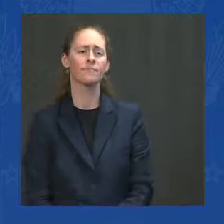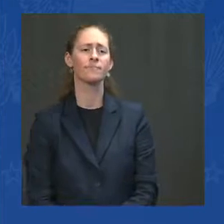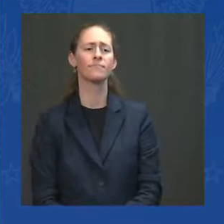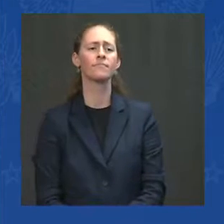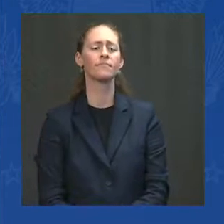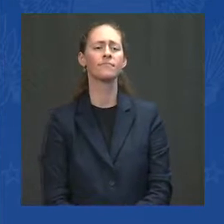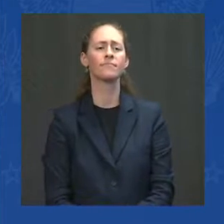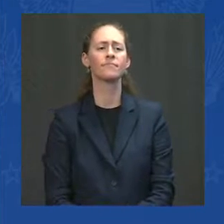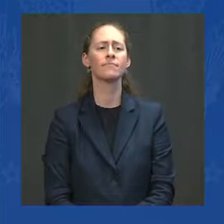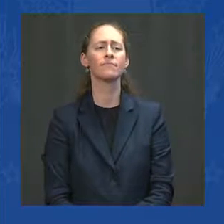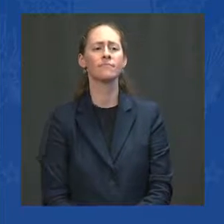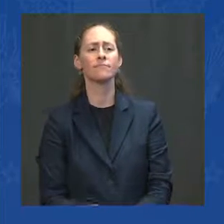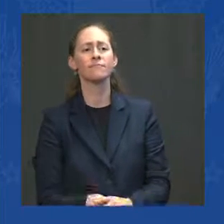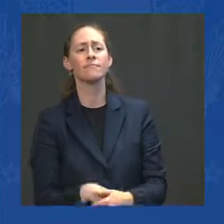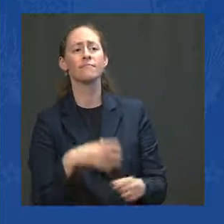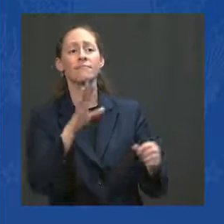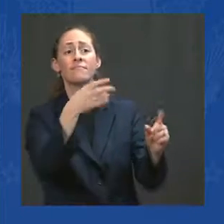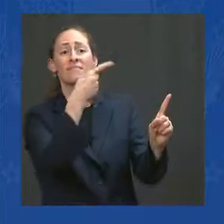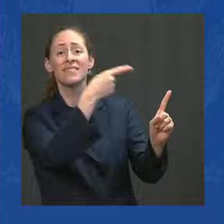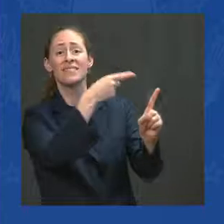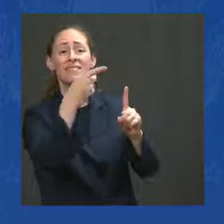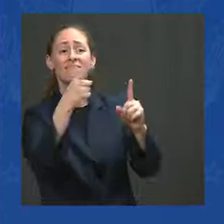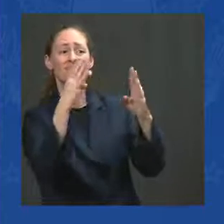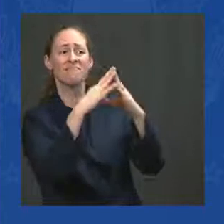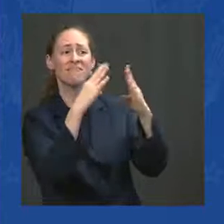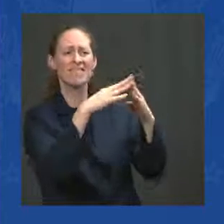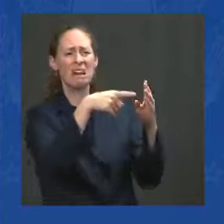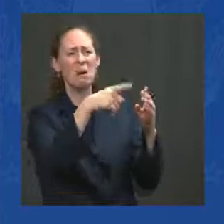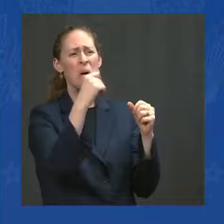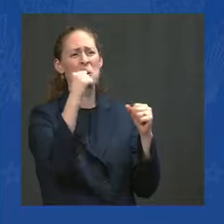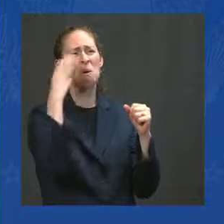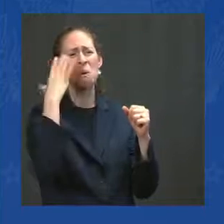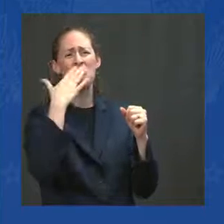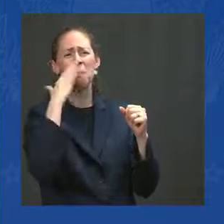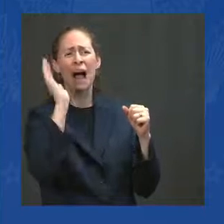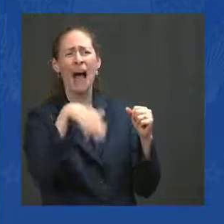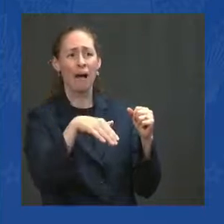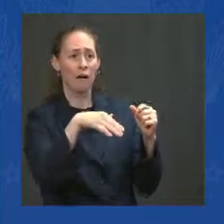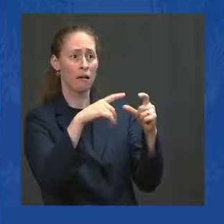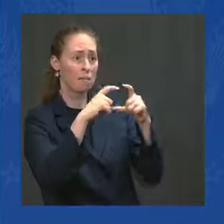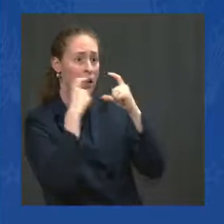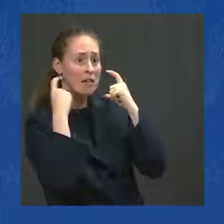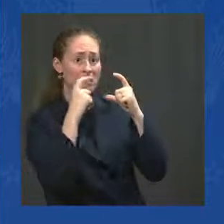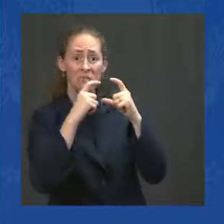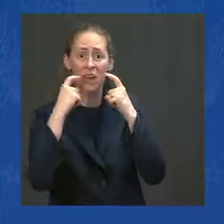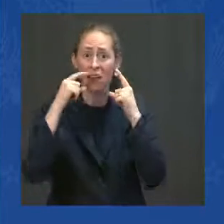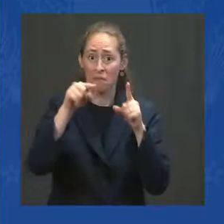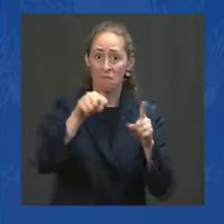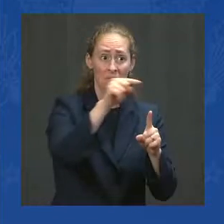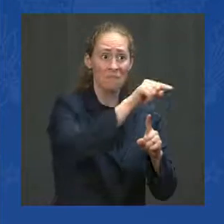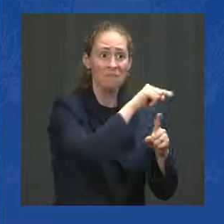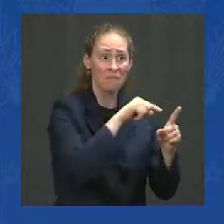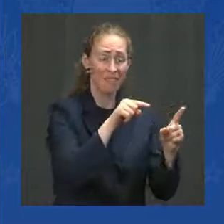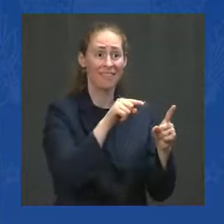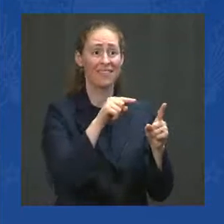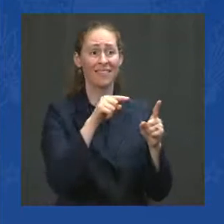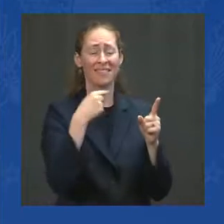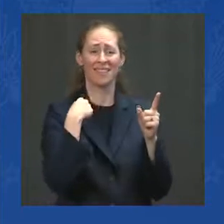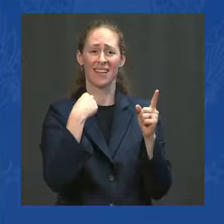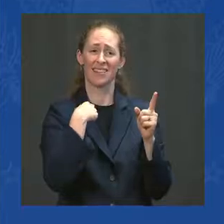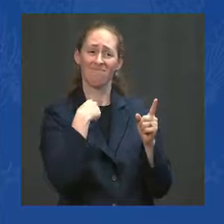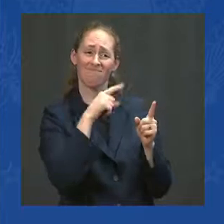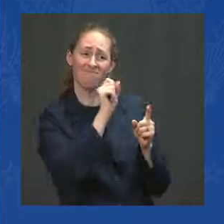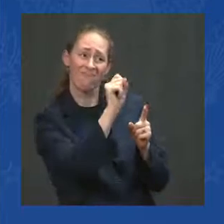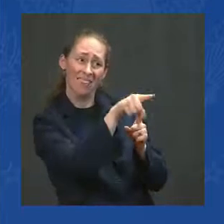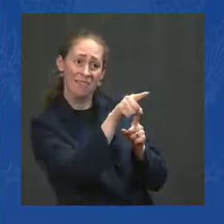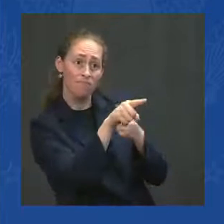where there is a high risk wear the mask like you all are doing, I'm told that government should get out of the